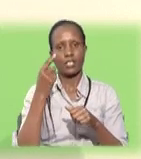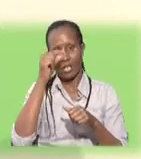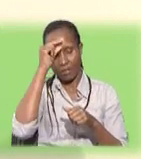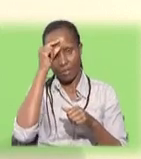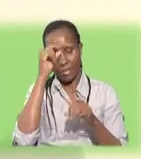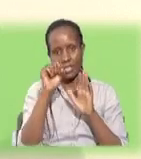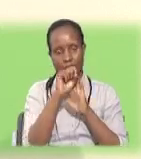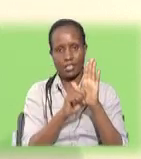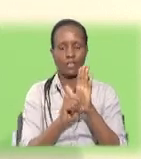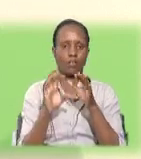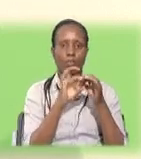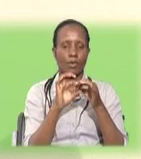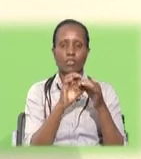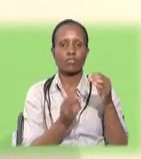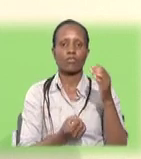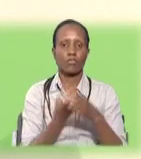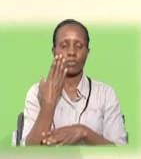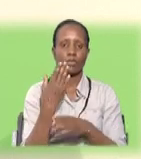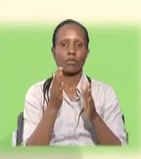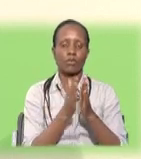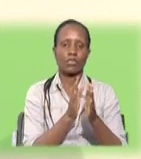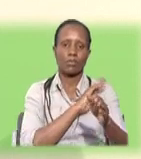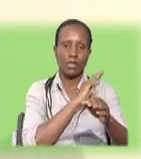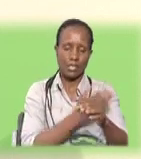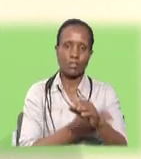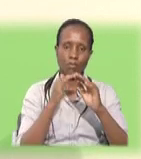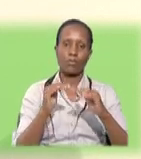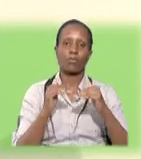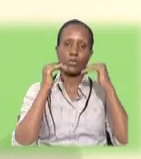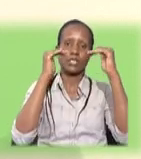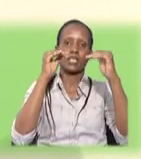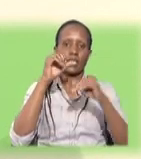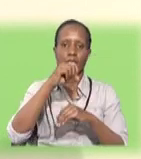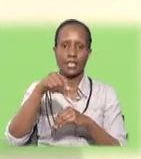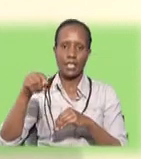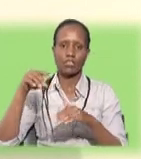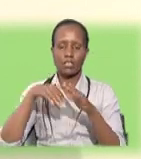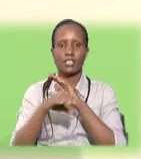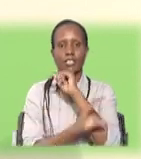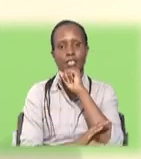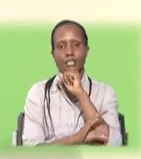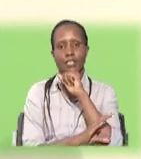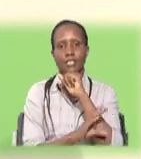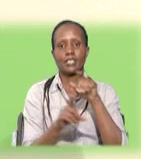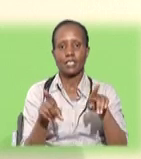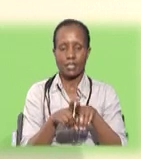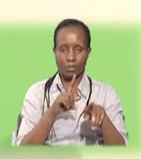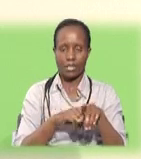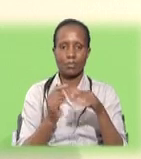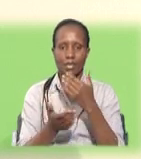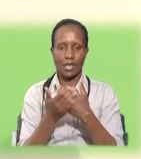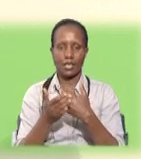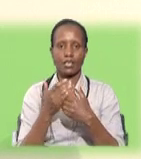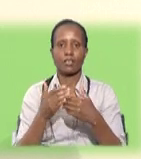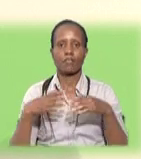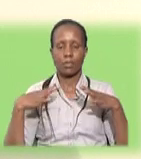corporations formed by an independent government. So with the mandate of promoting the development of irrigation in the country and